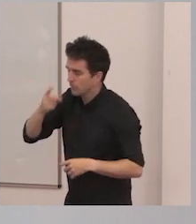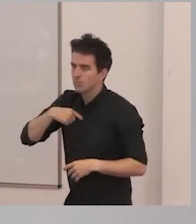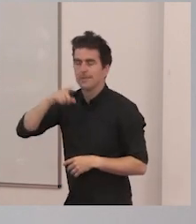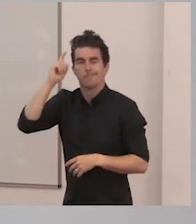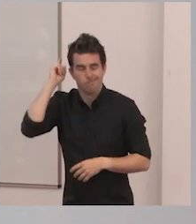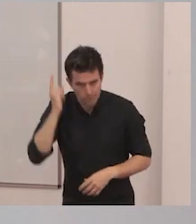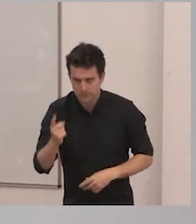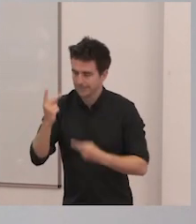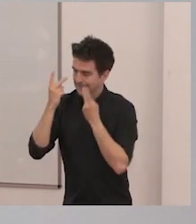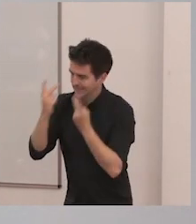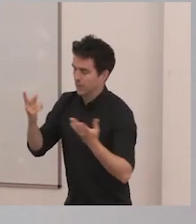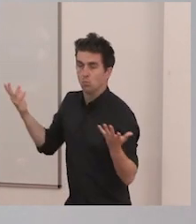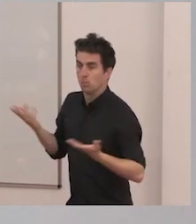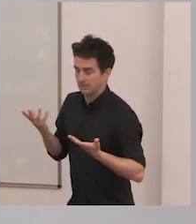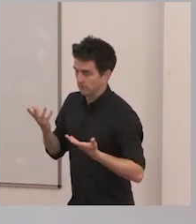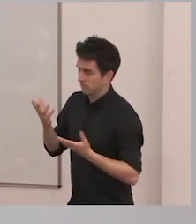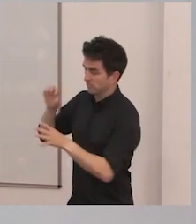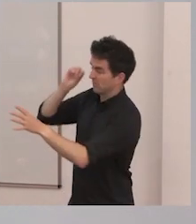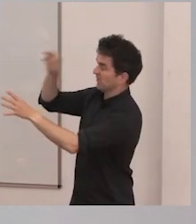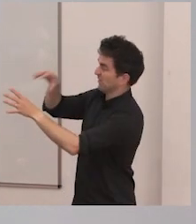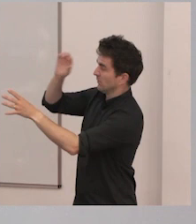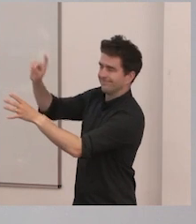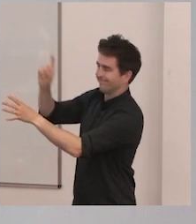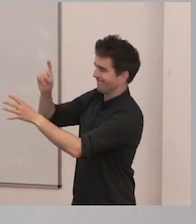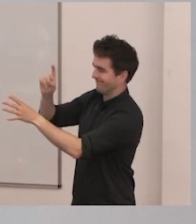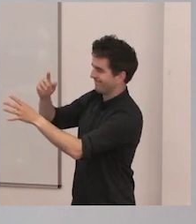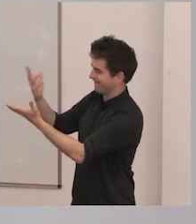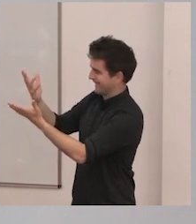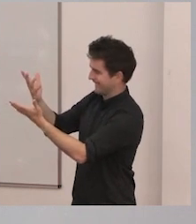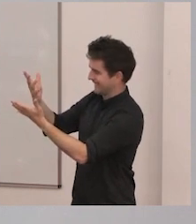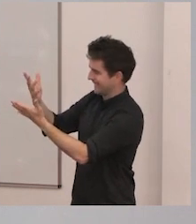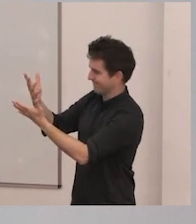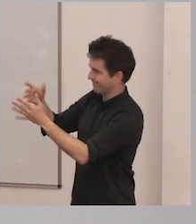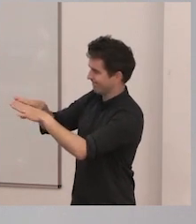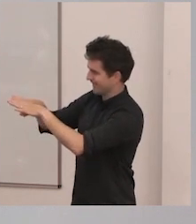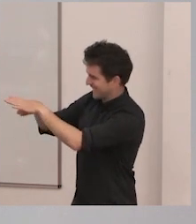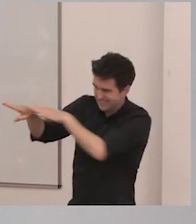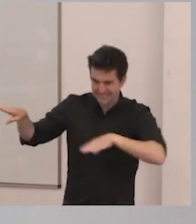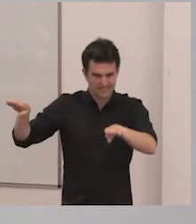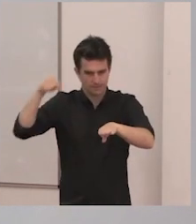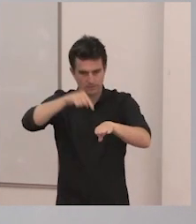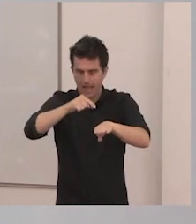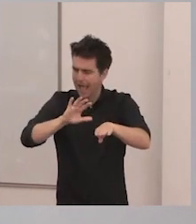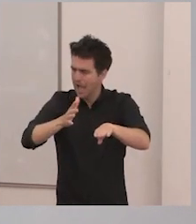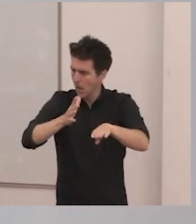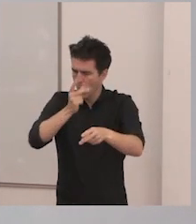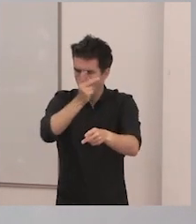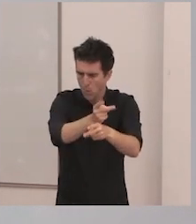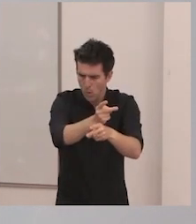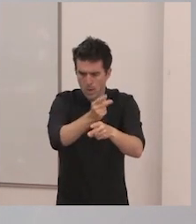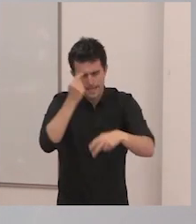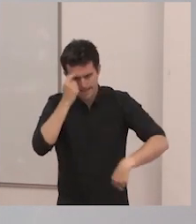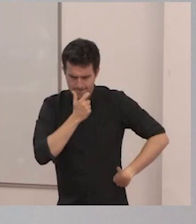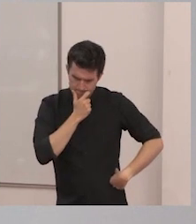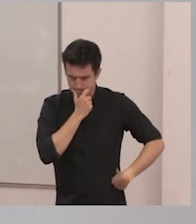residential care facilities or group homes, is a denial of the right to family life and a form of